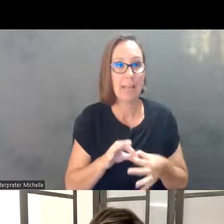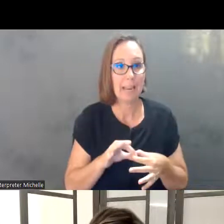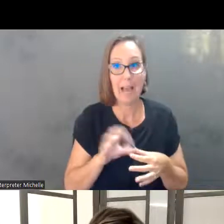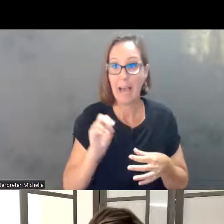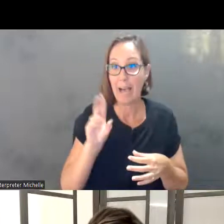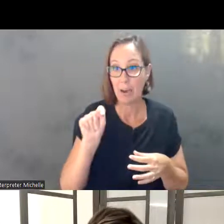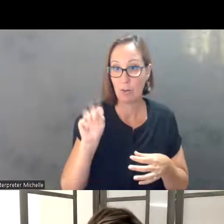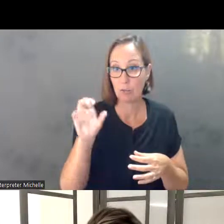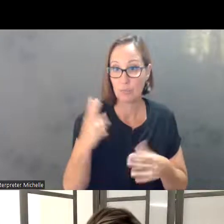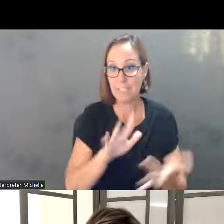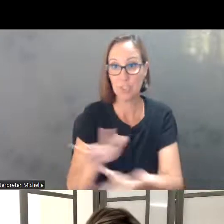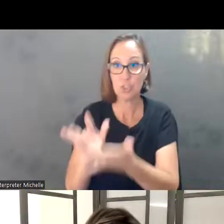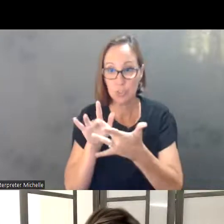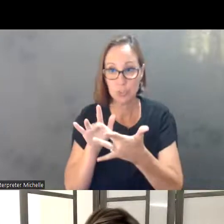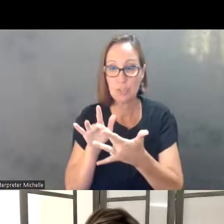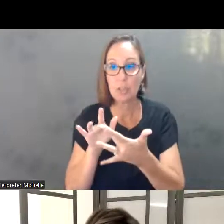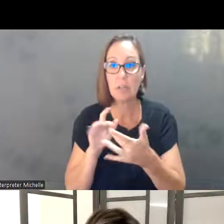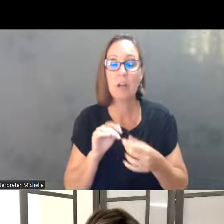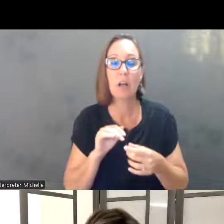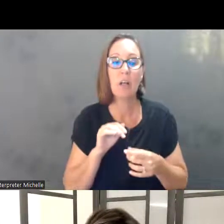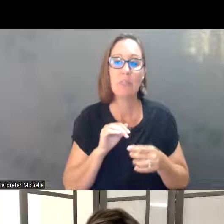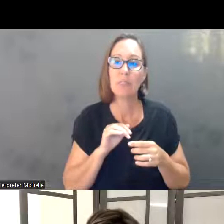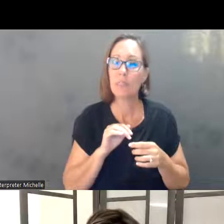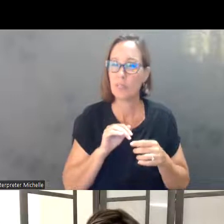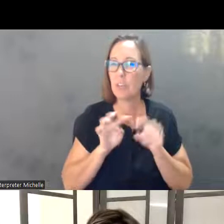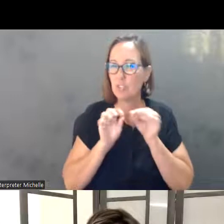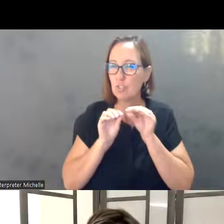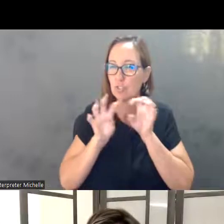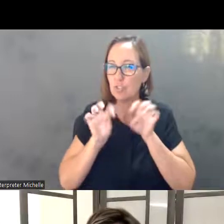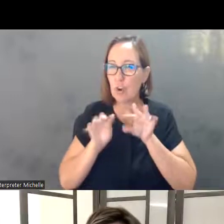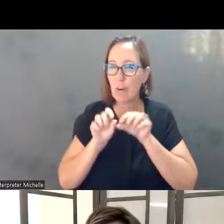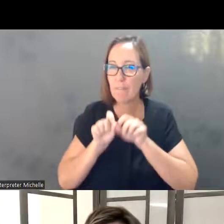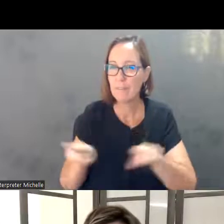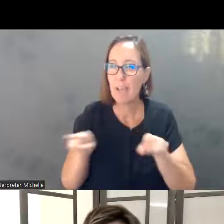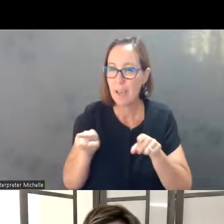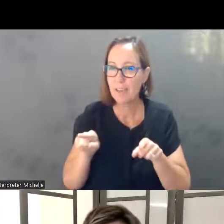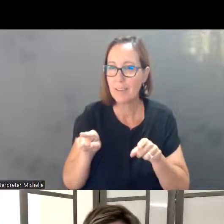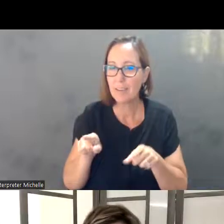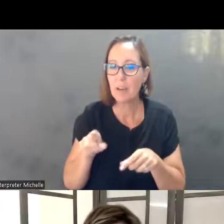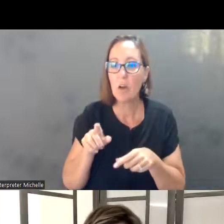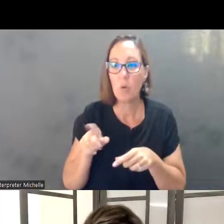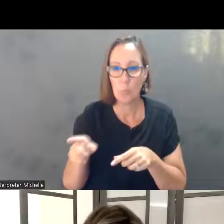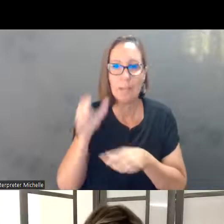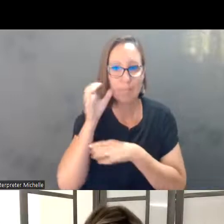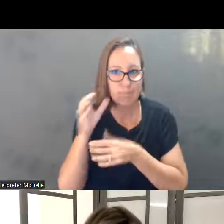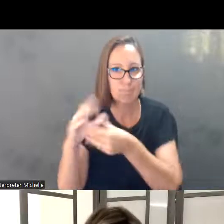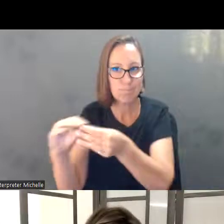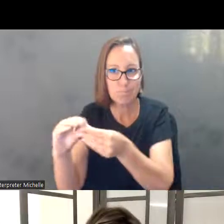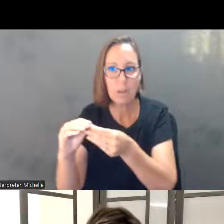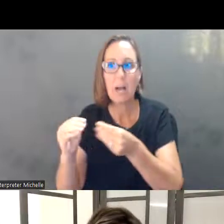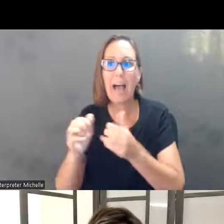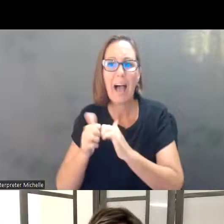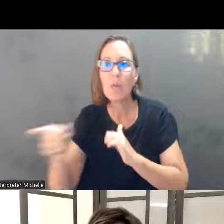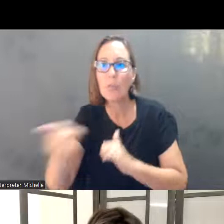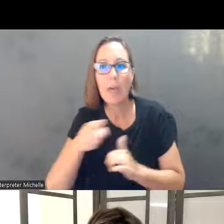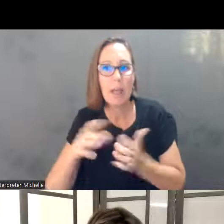outreach. In the survey in particular, we heard a lot about the way that the direct care workforce finds out about